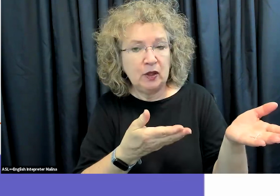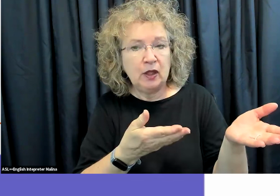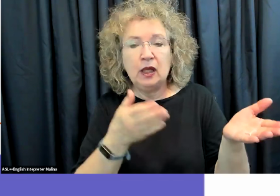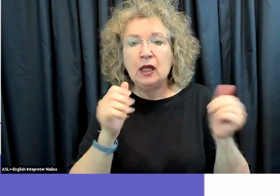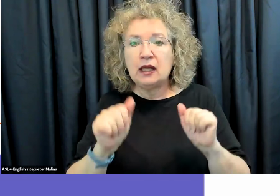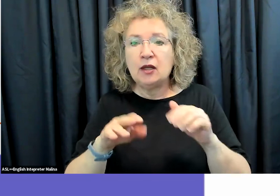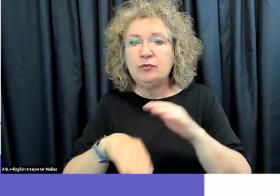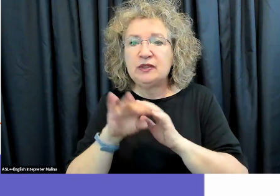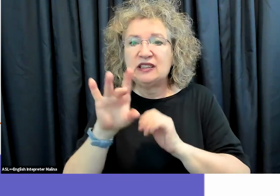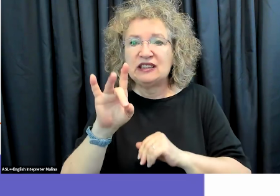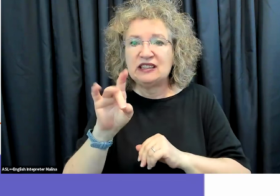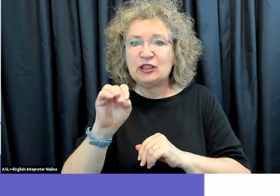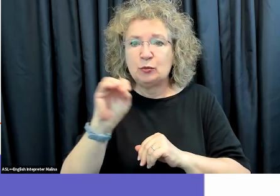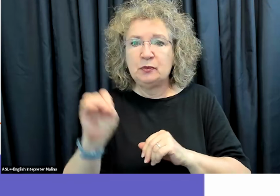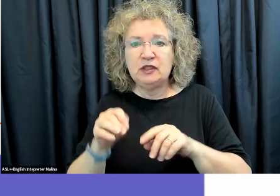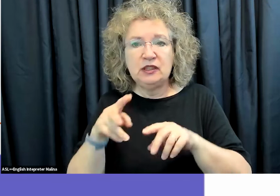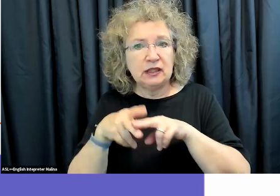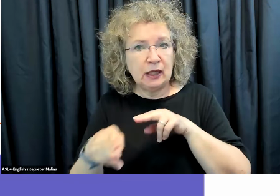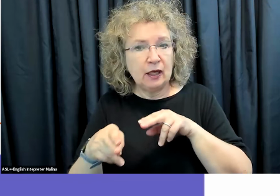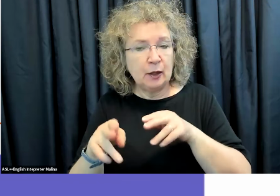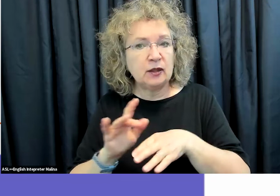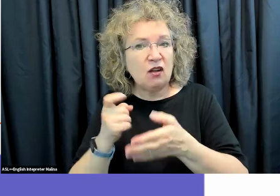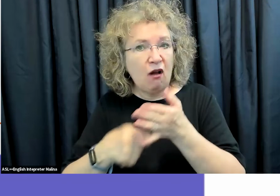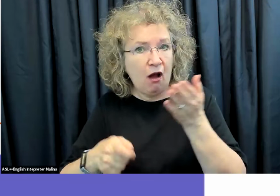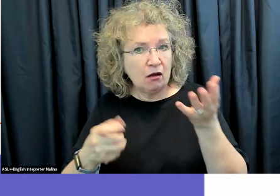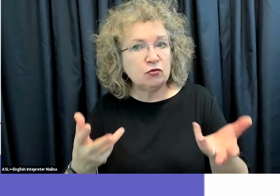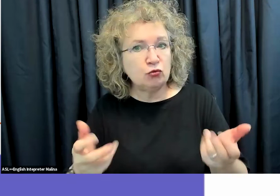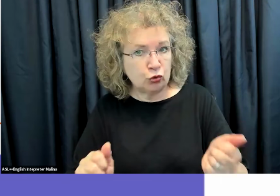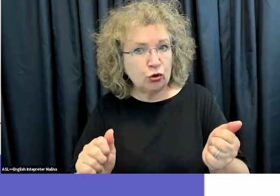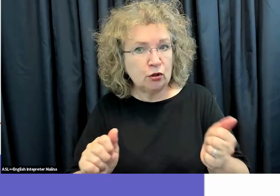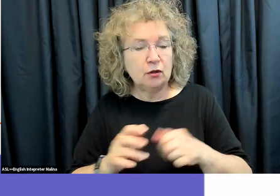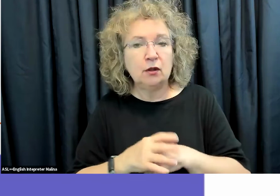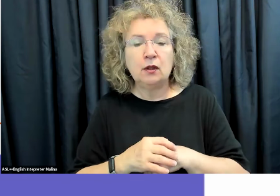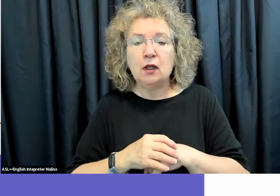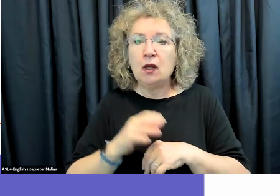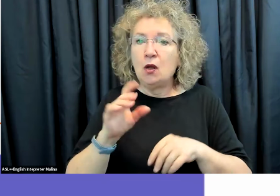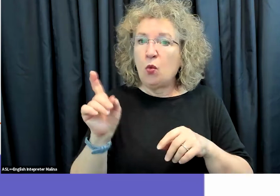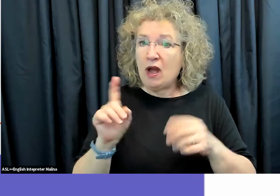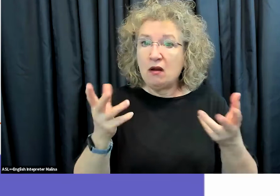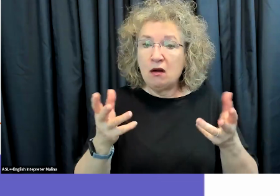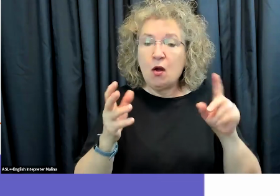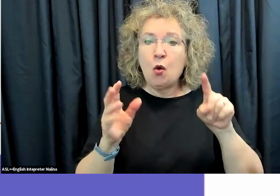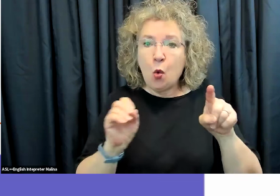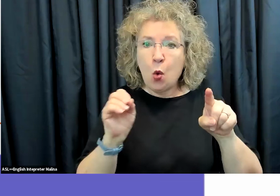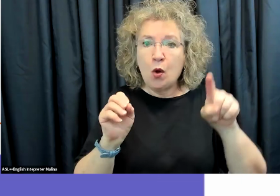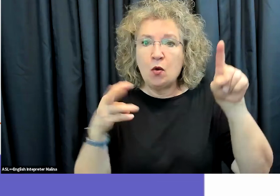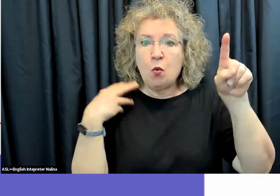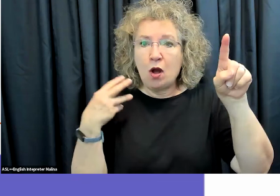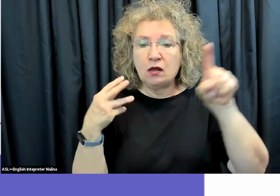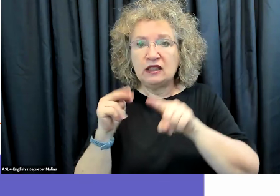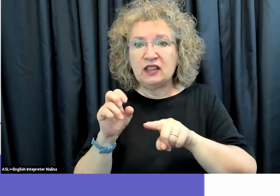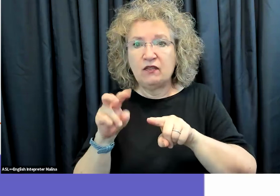80% off of your medications. Any Oregon, Washington, Nevada, or Connecticut resident is